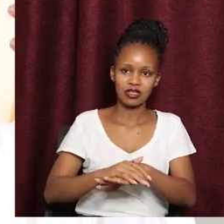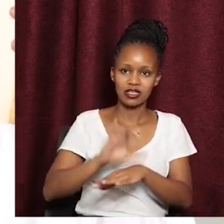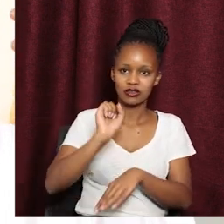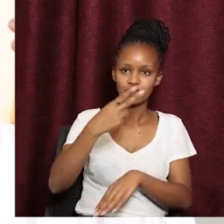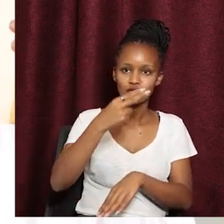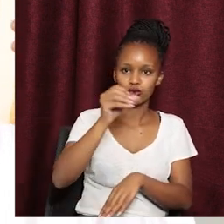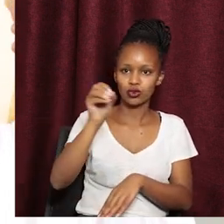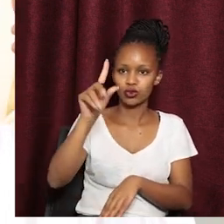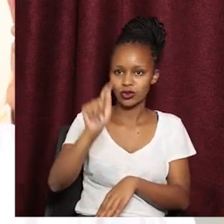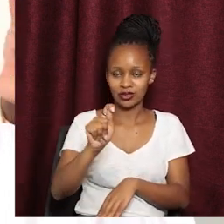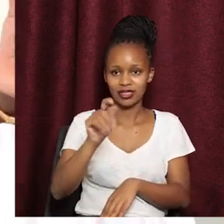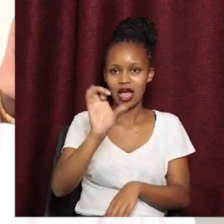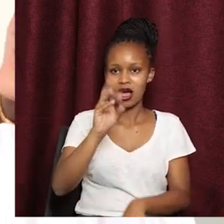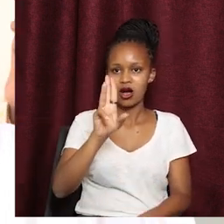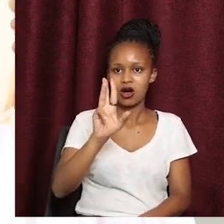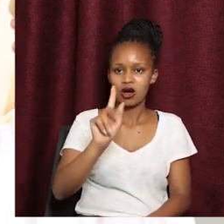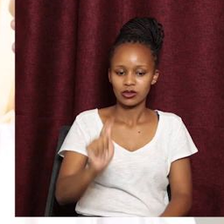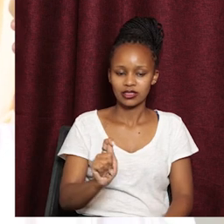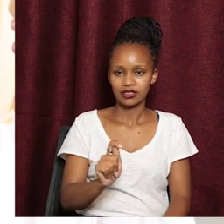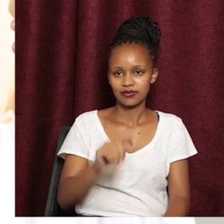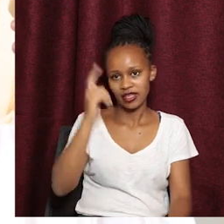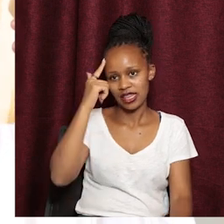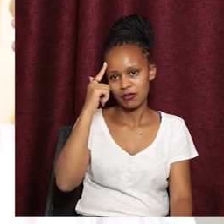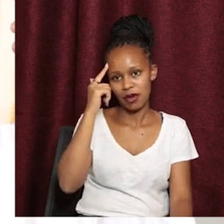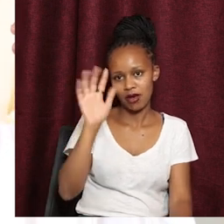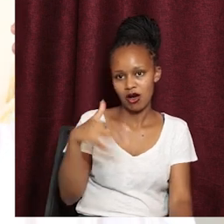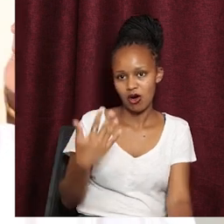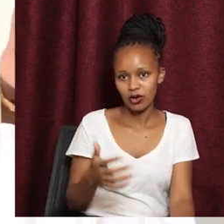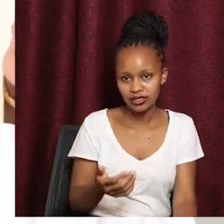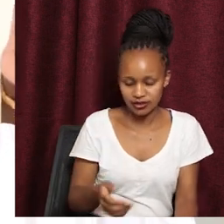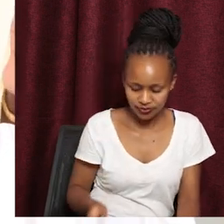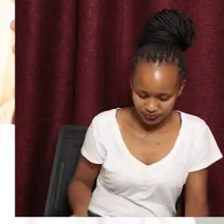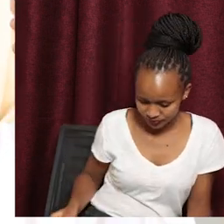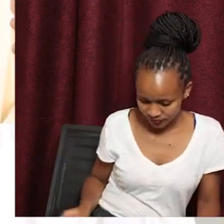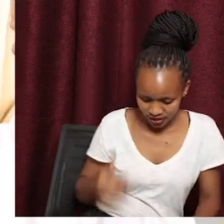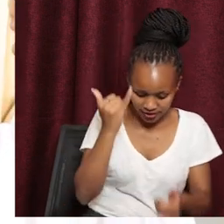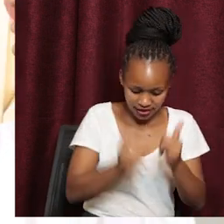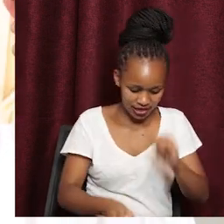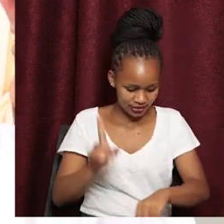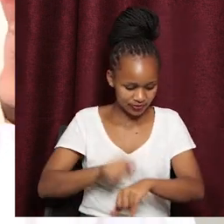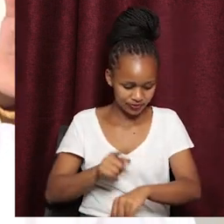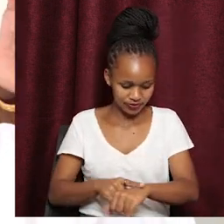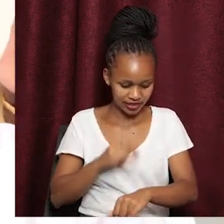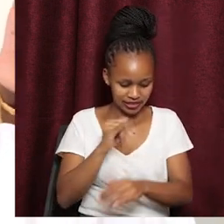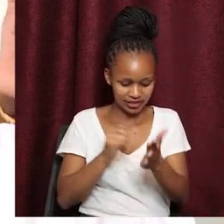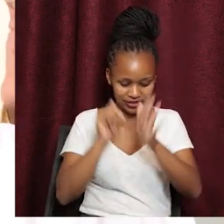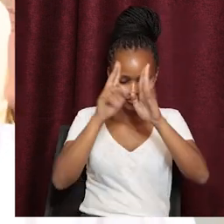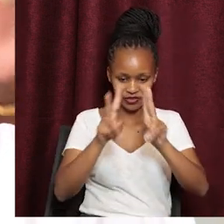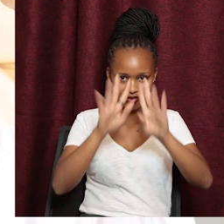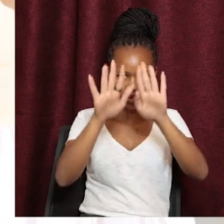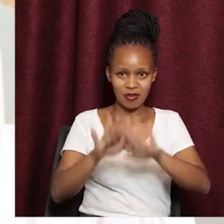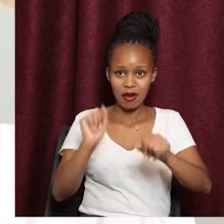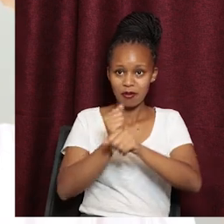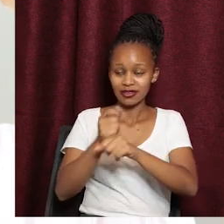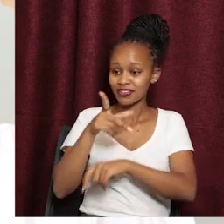And he said, "Remember, always, the last minute is important, and it cannot be over